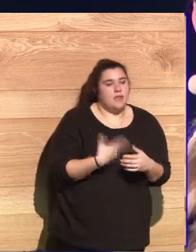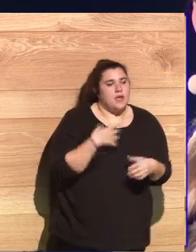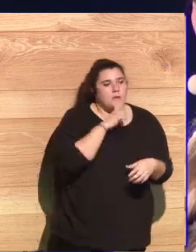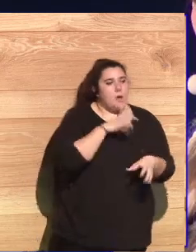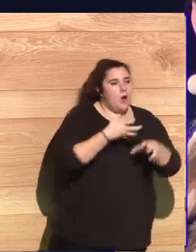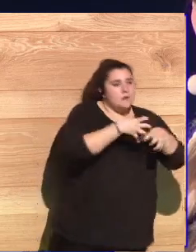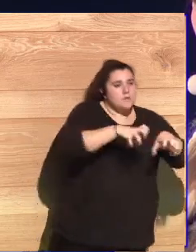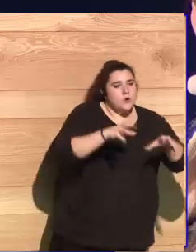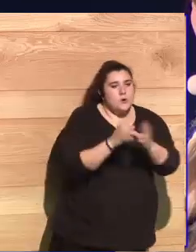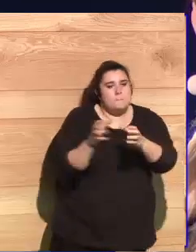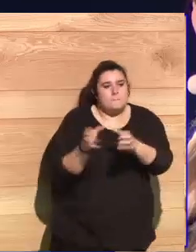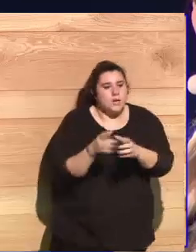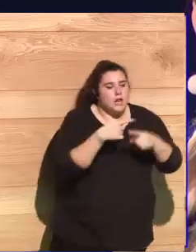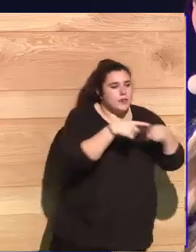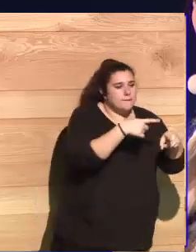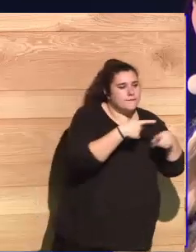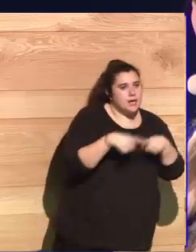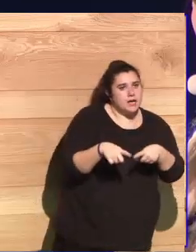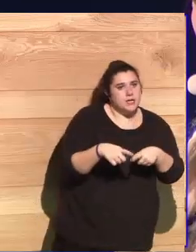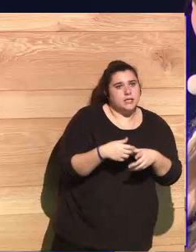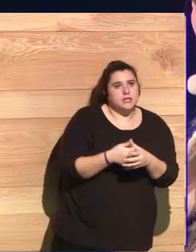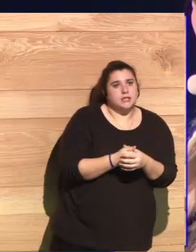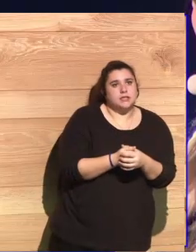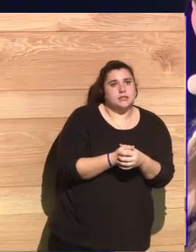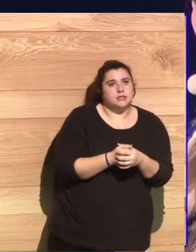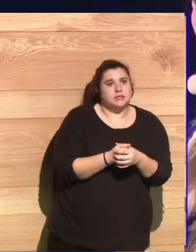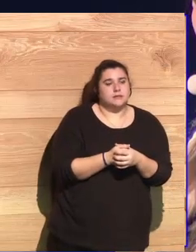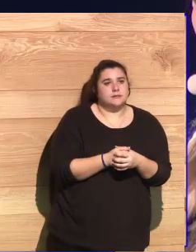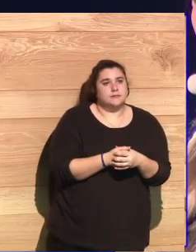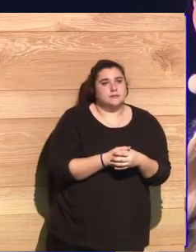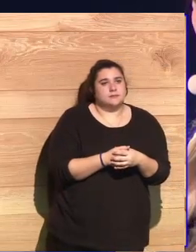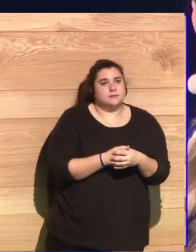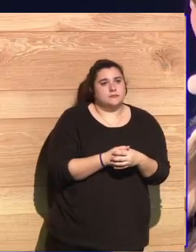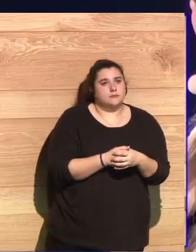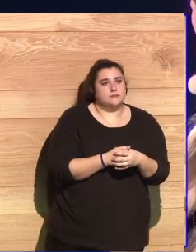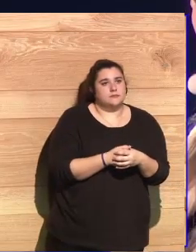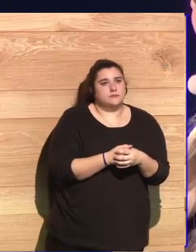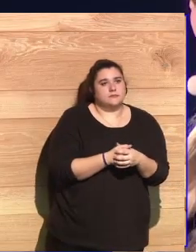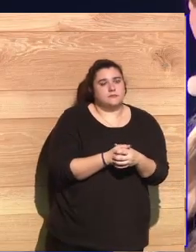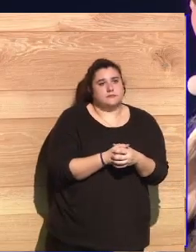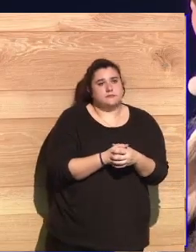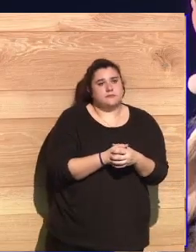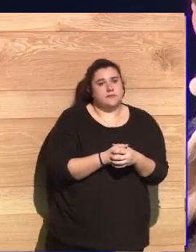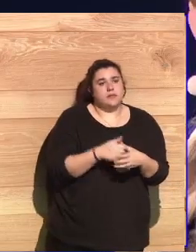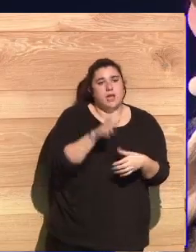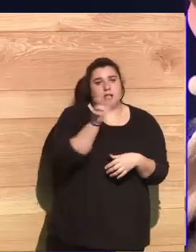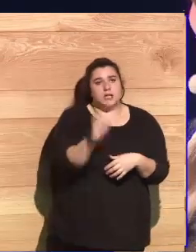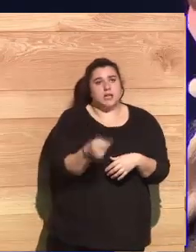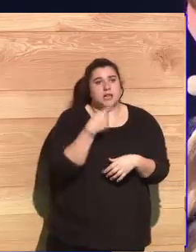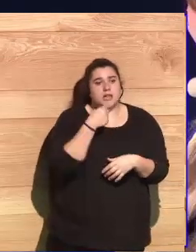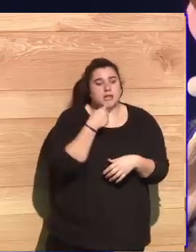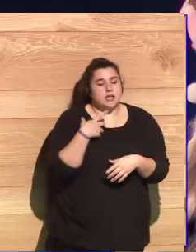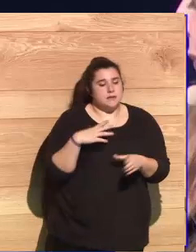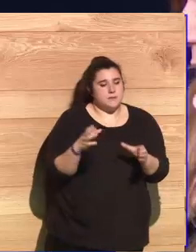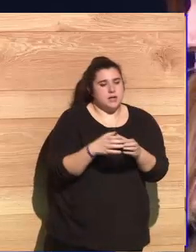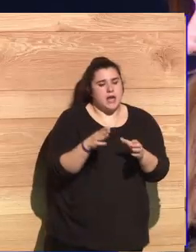this 100-bed unit, the Italians had their one little corner, and they made a bunk for me